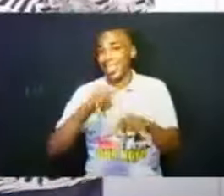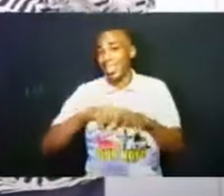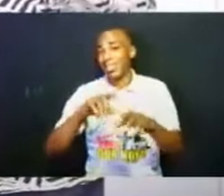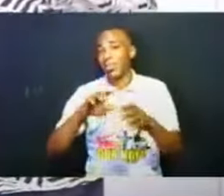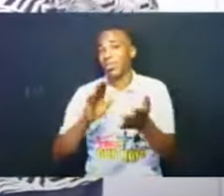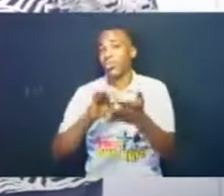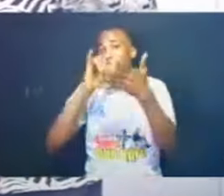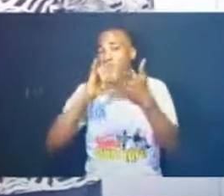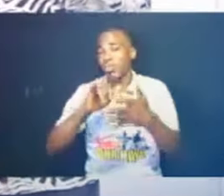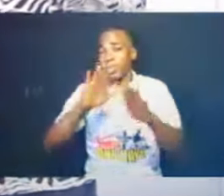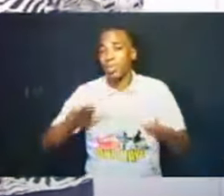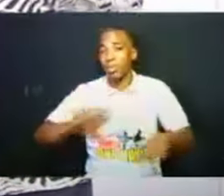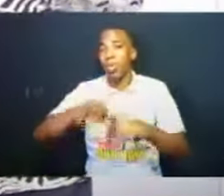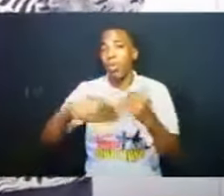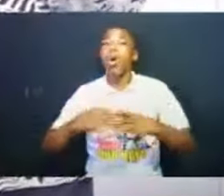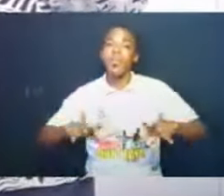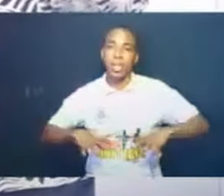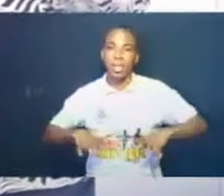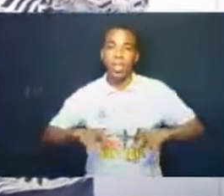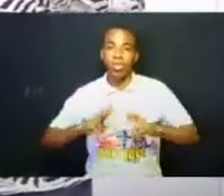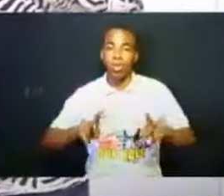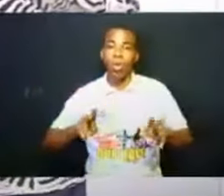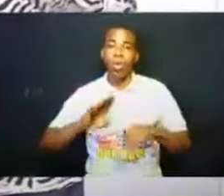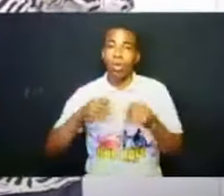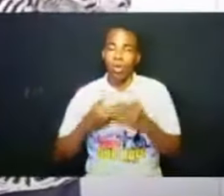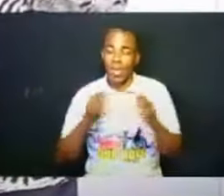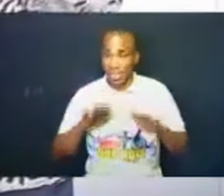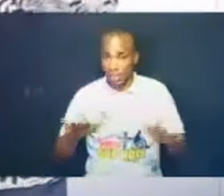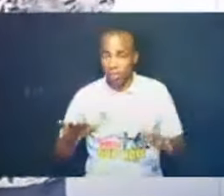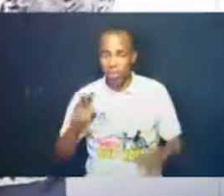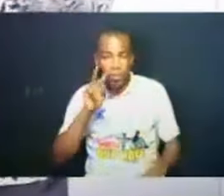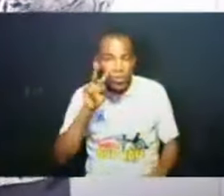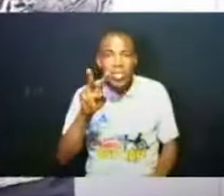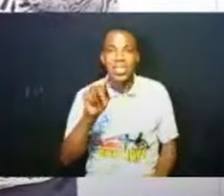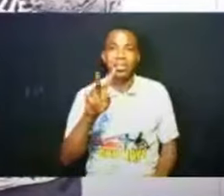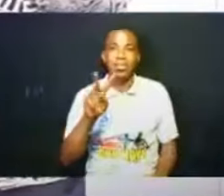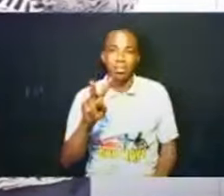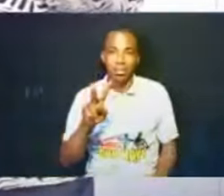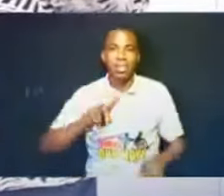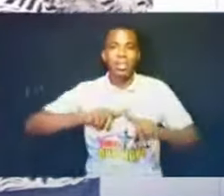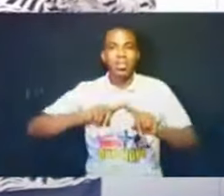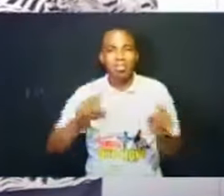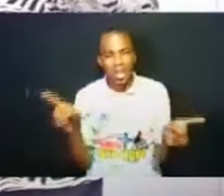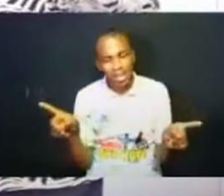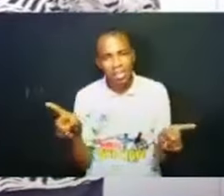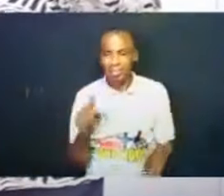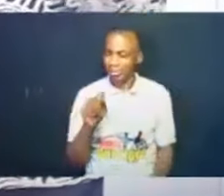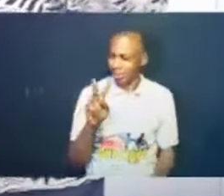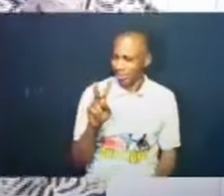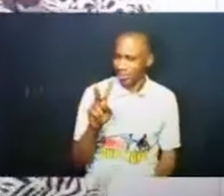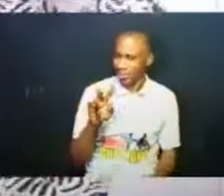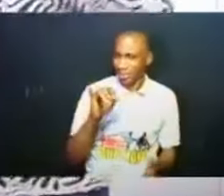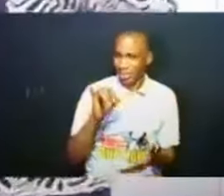at the living room watching television. But the channel that they were viewing was not the channel I